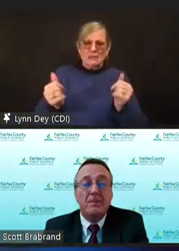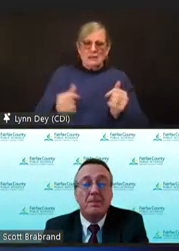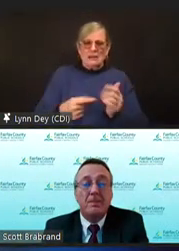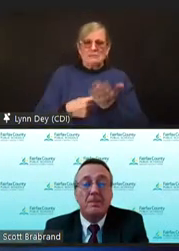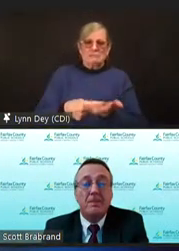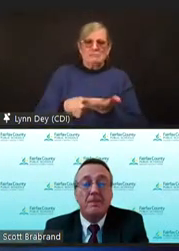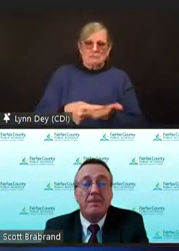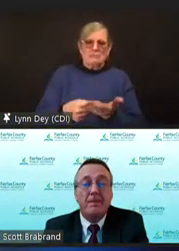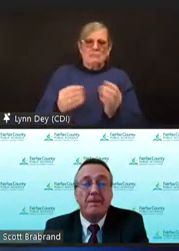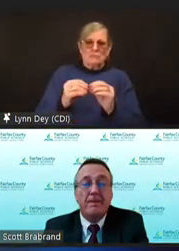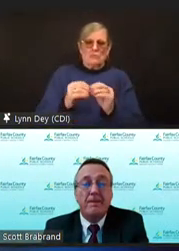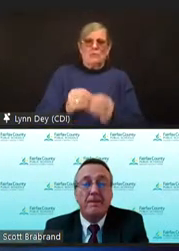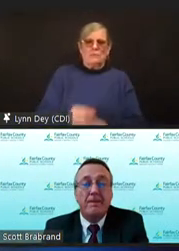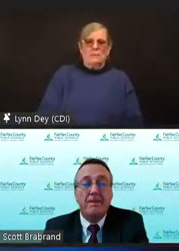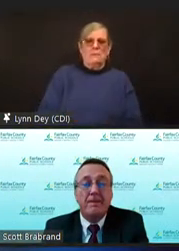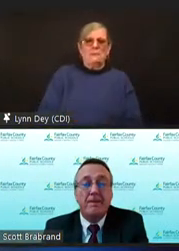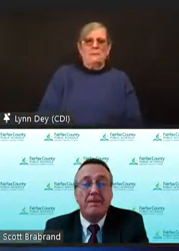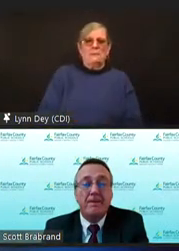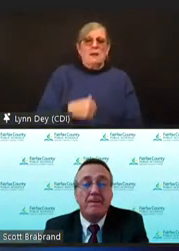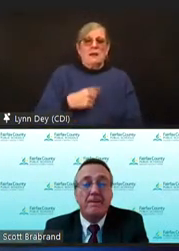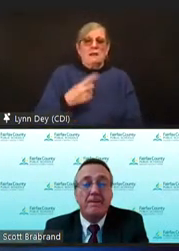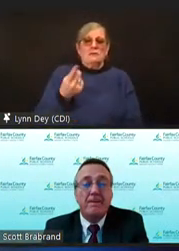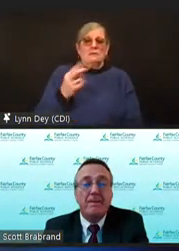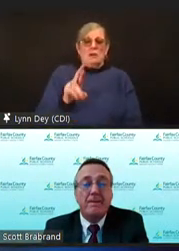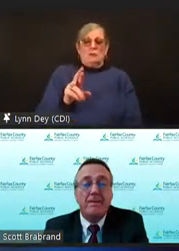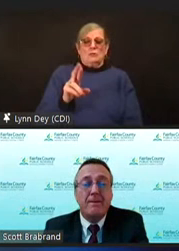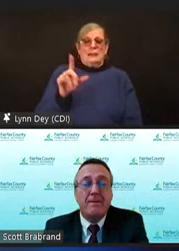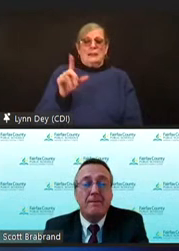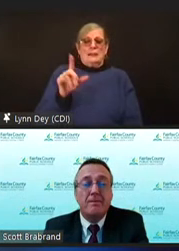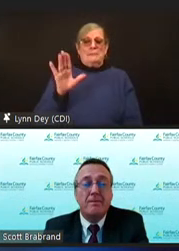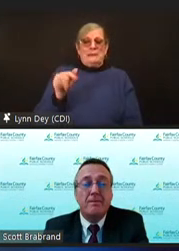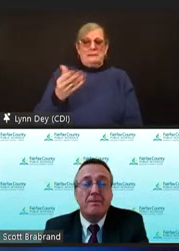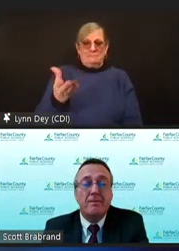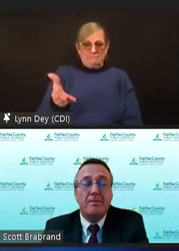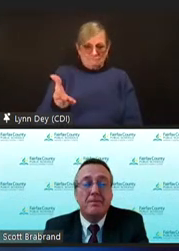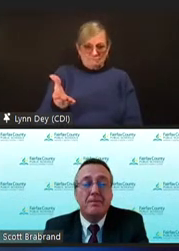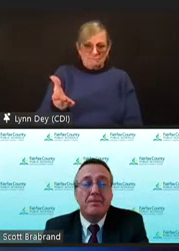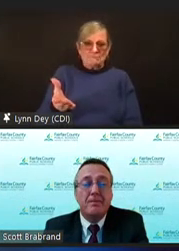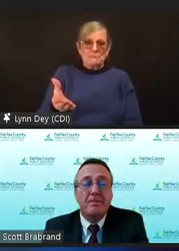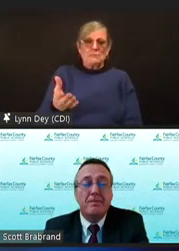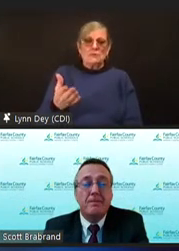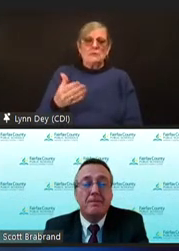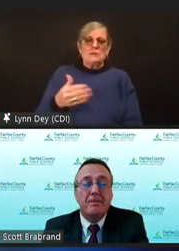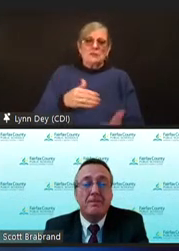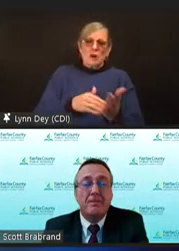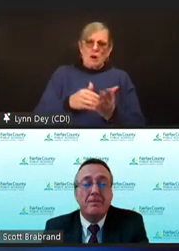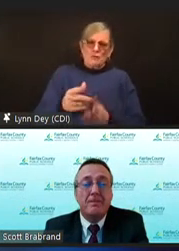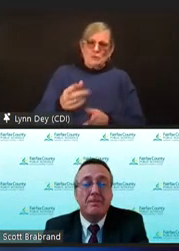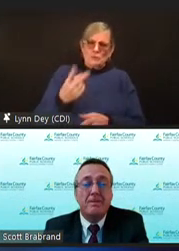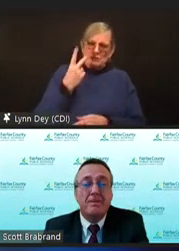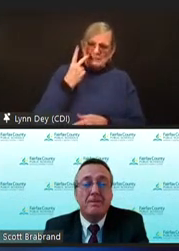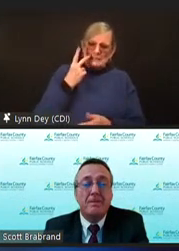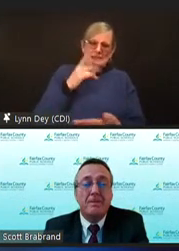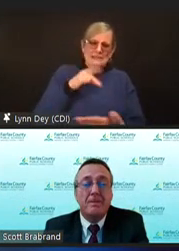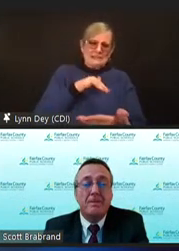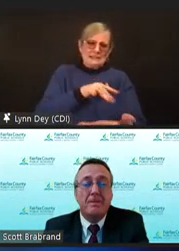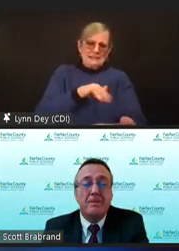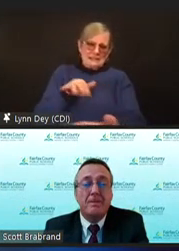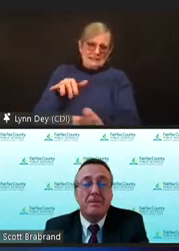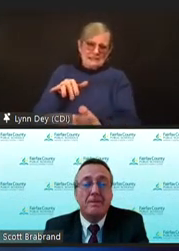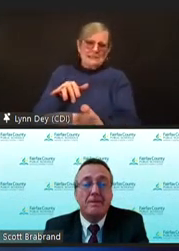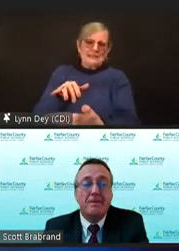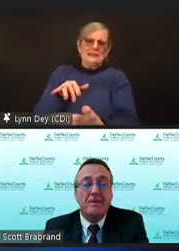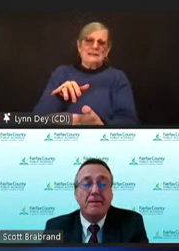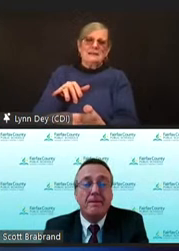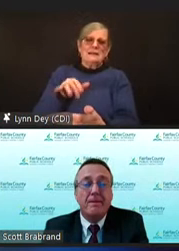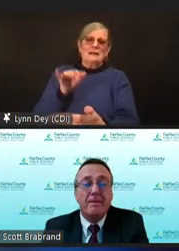I'll pop in there just saying that often you will find studies that are magnified to significance by those who have